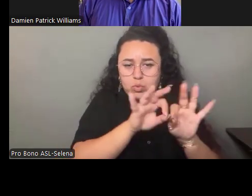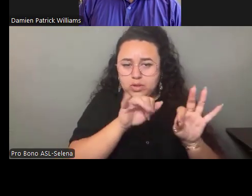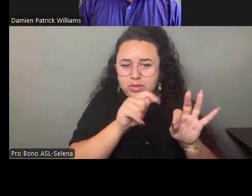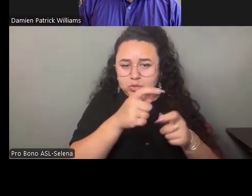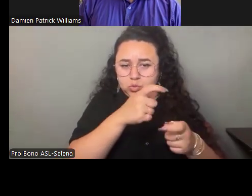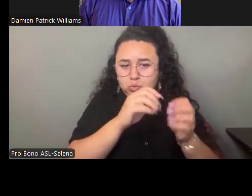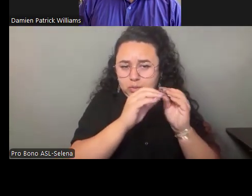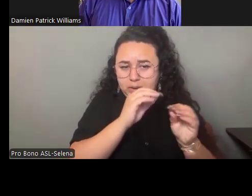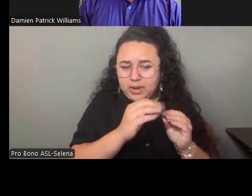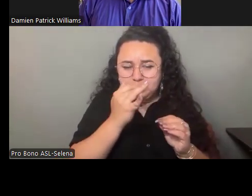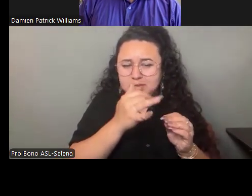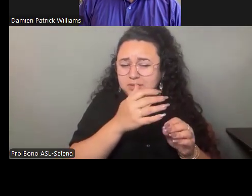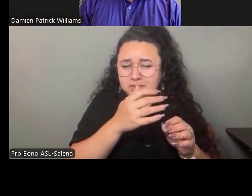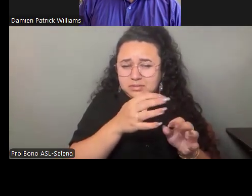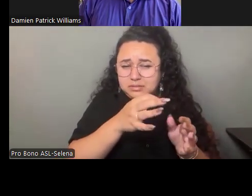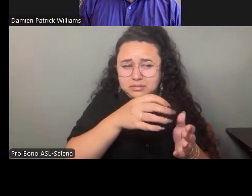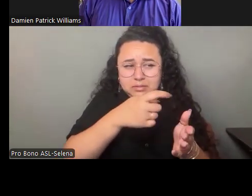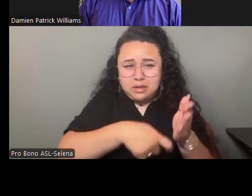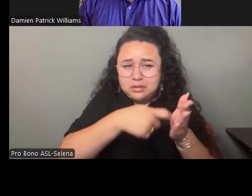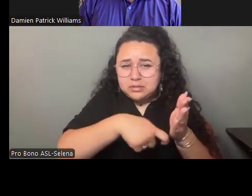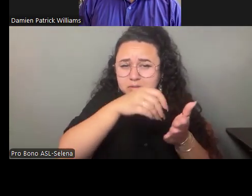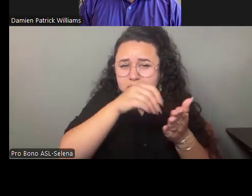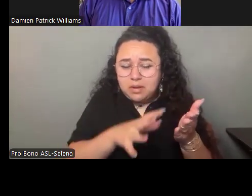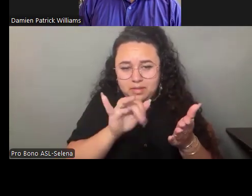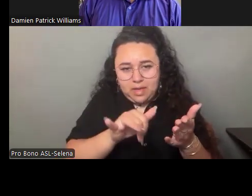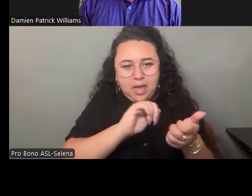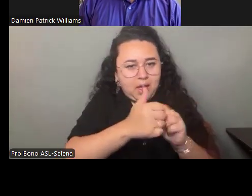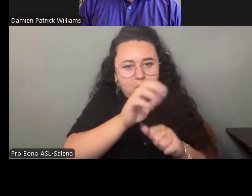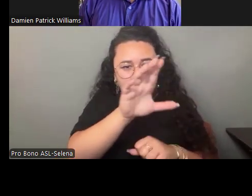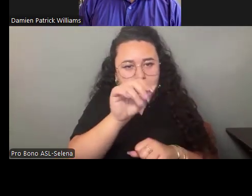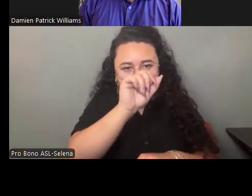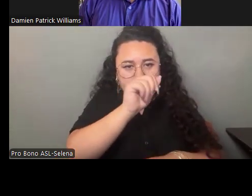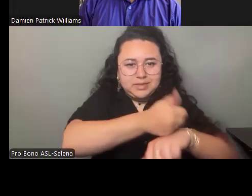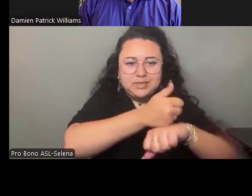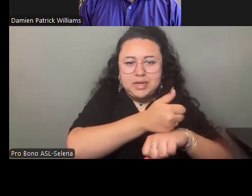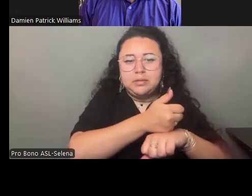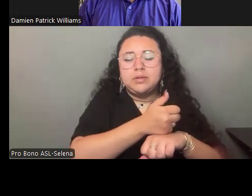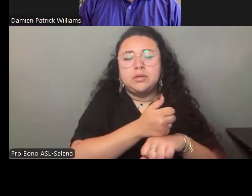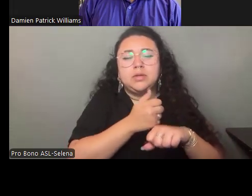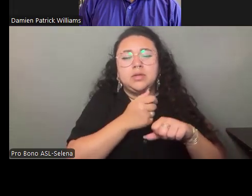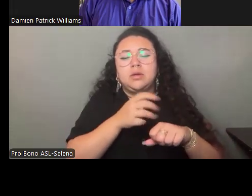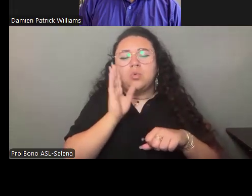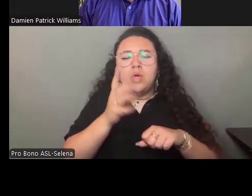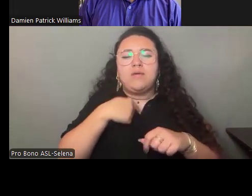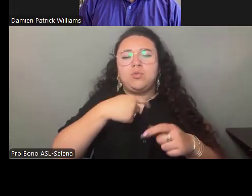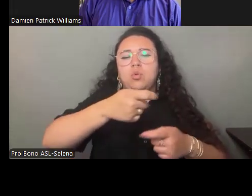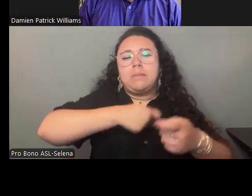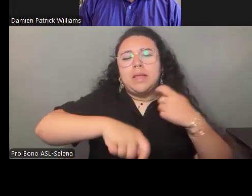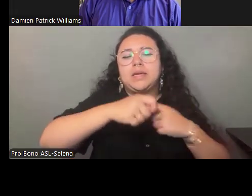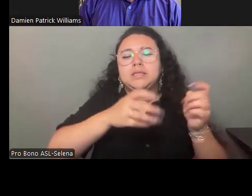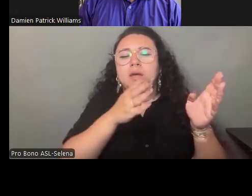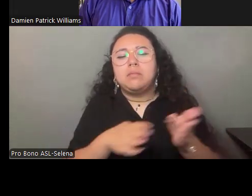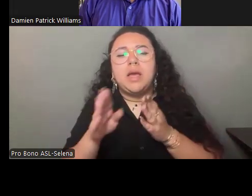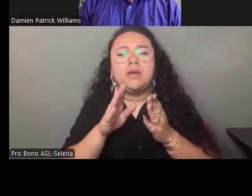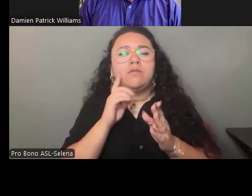because of how the companies set this up, right? The idea that you'll need your technologies replaced more often is built into a lot of